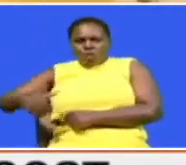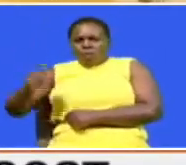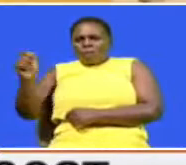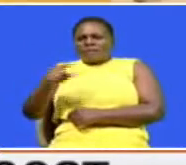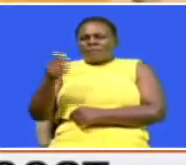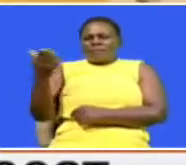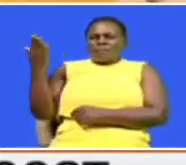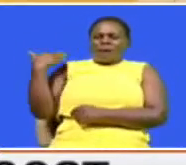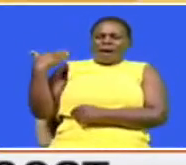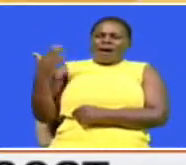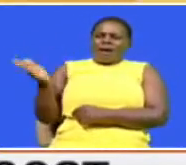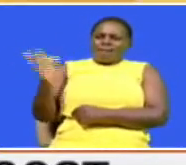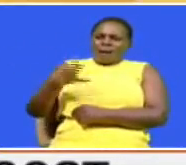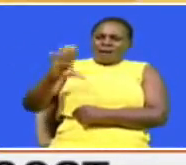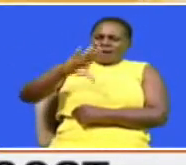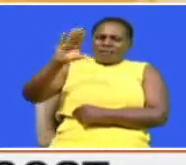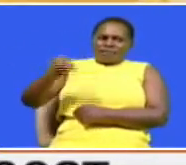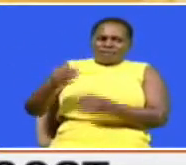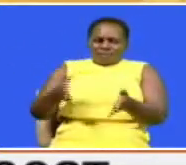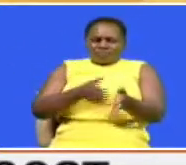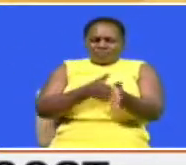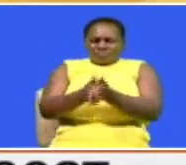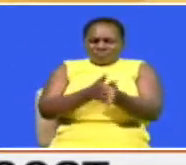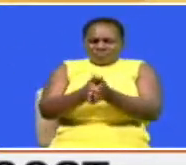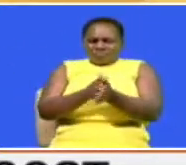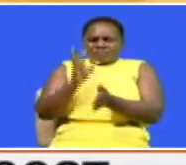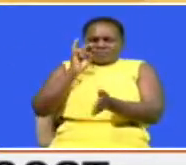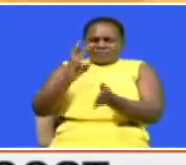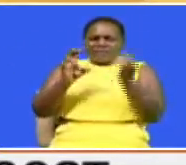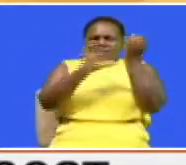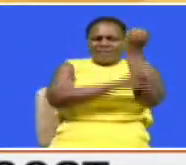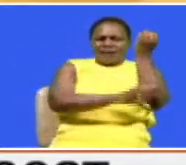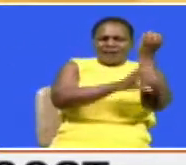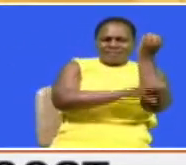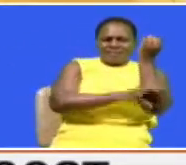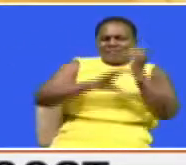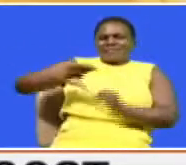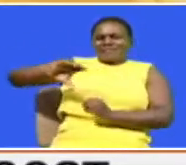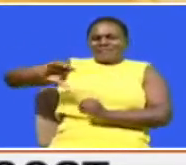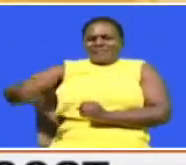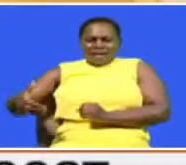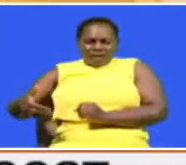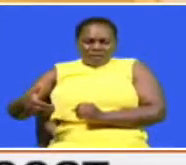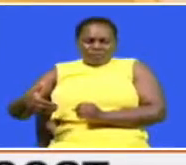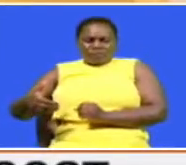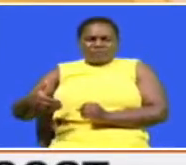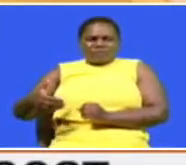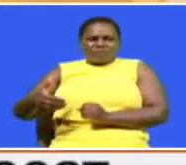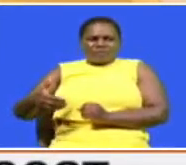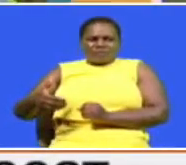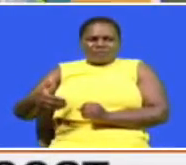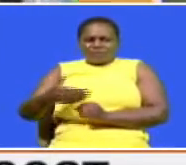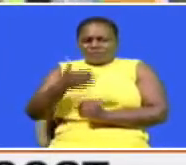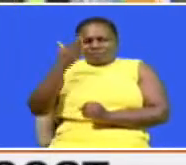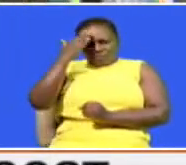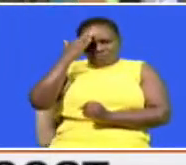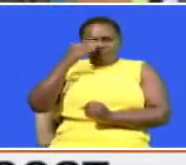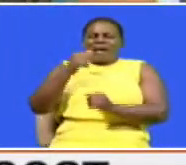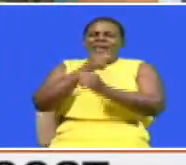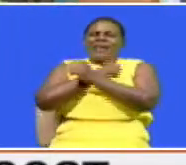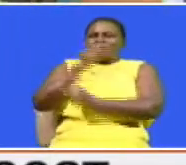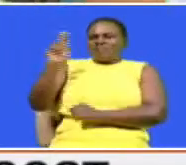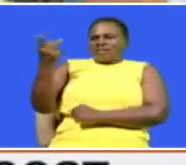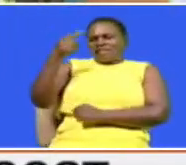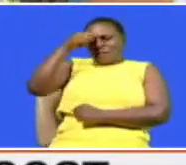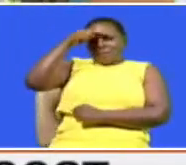ago, so we're back in Africa. And we're just excited to see the country and the city and experience the culture and meet all you guys. I love